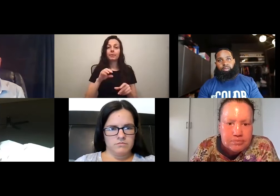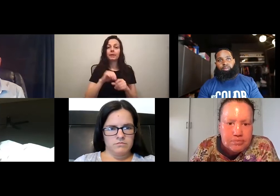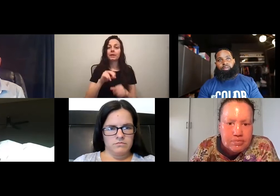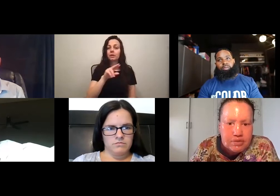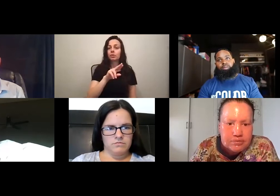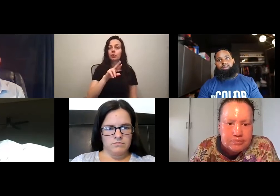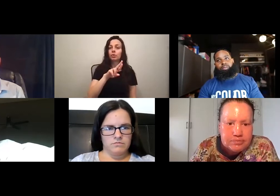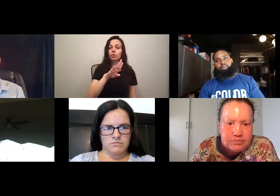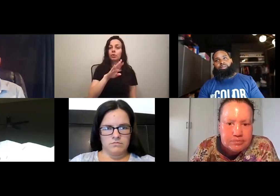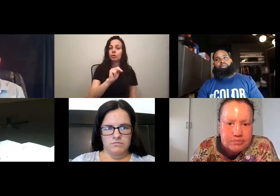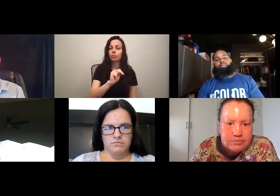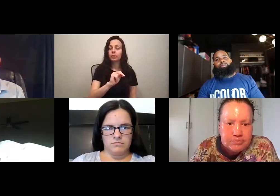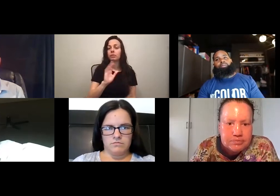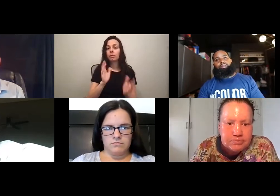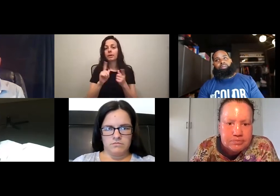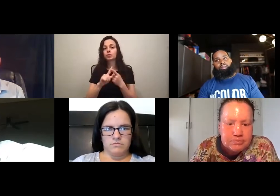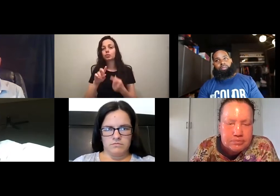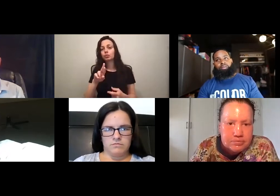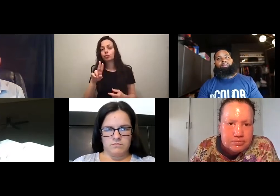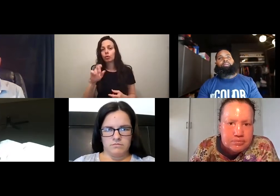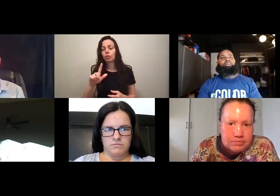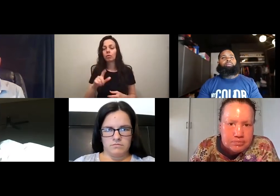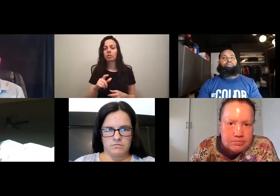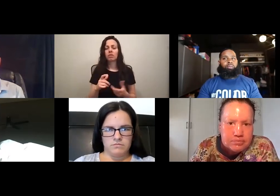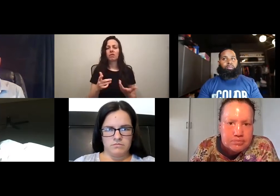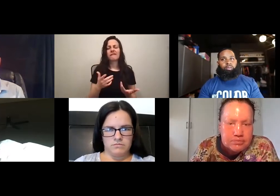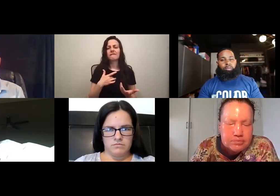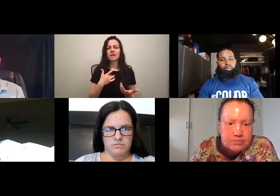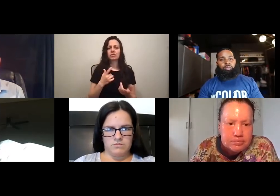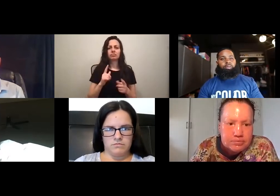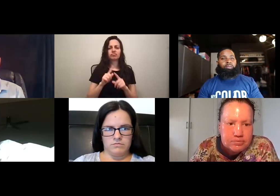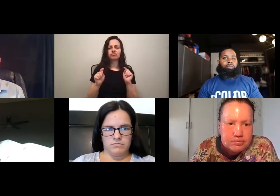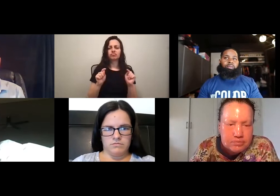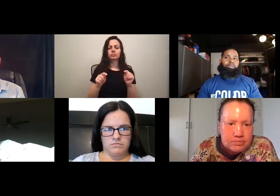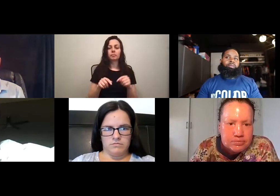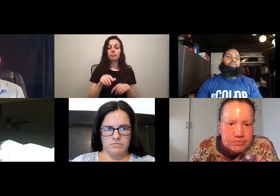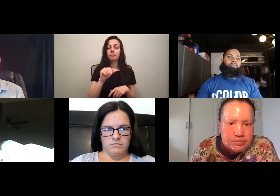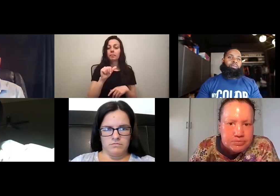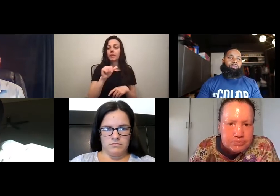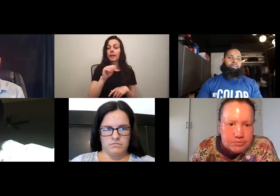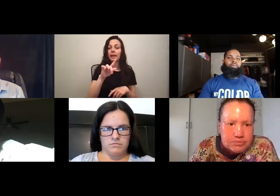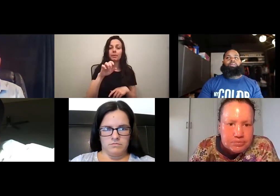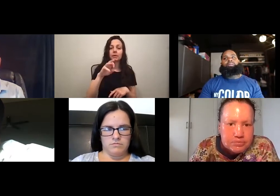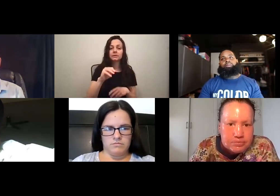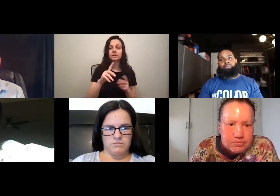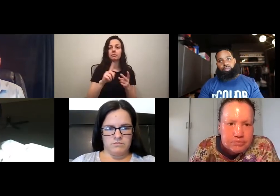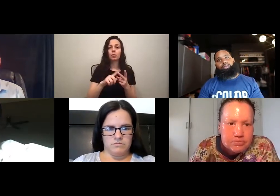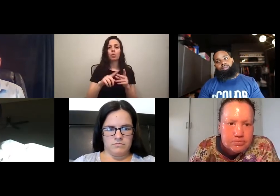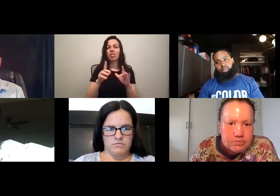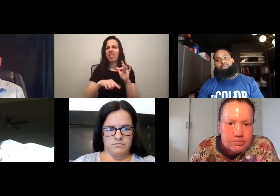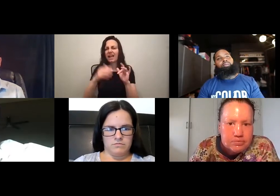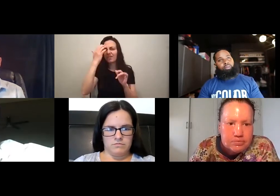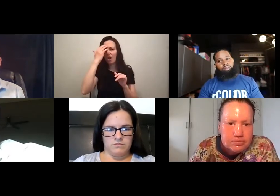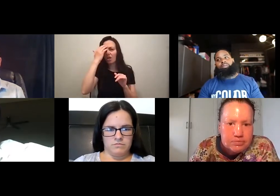rural settings still have different dispositions on a lot of things. So maybe ableism or just a lack of knowledge may